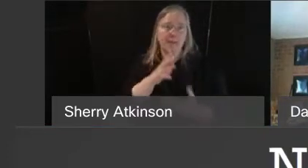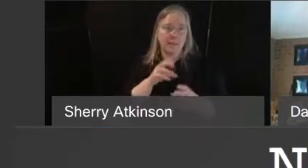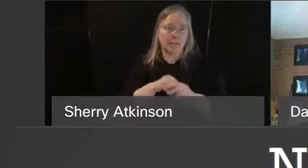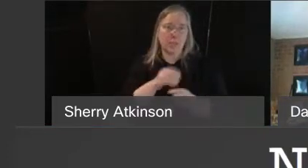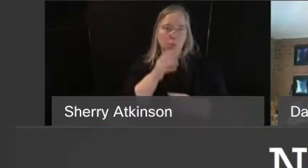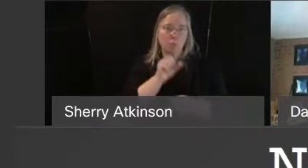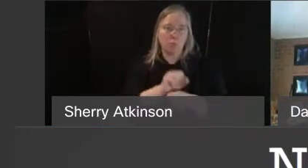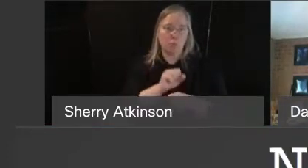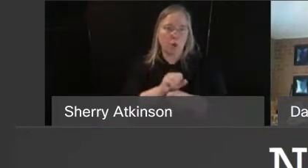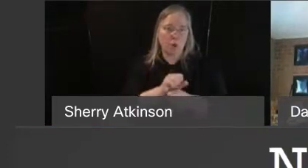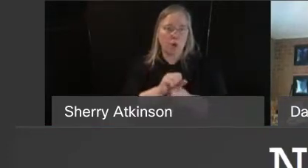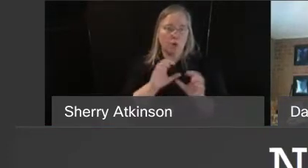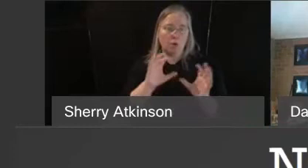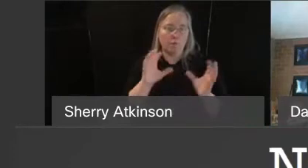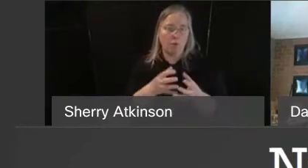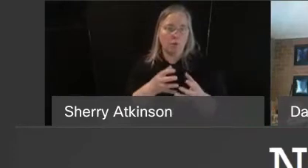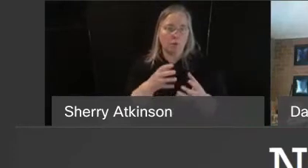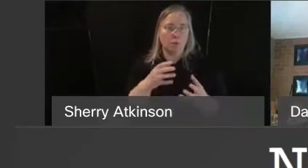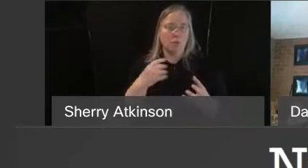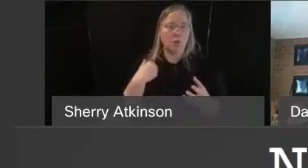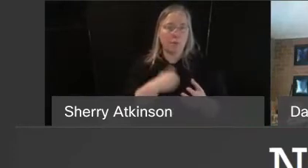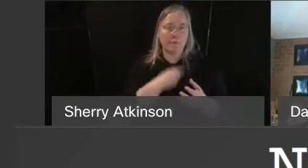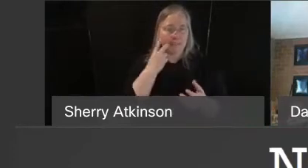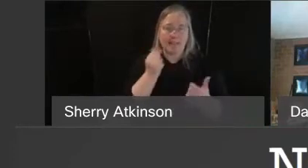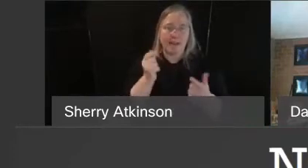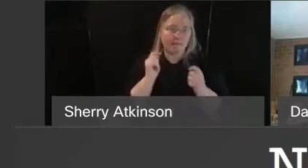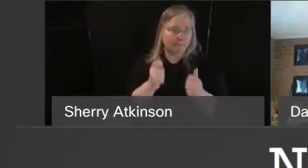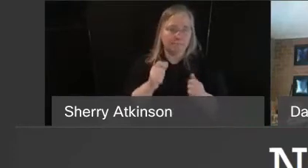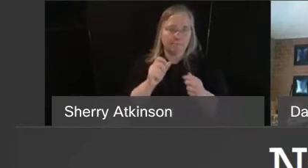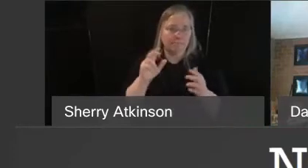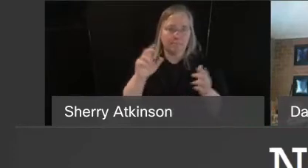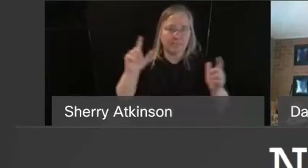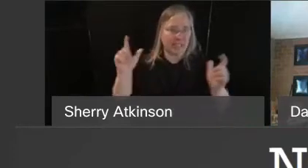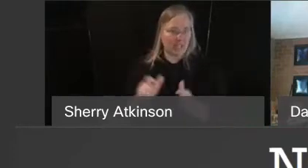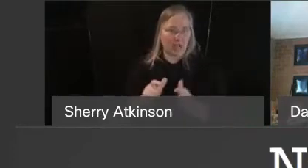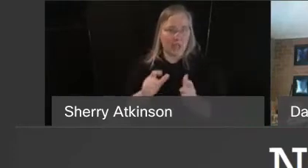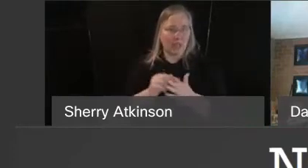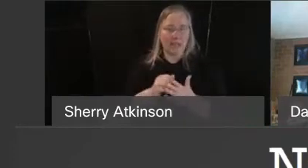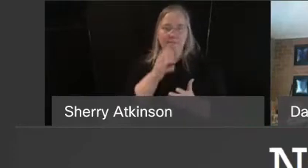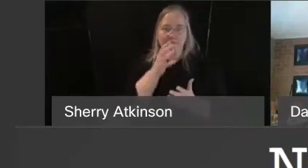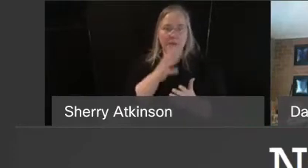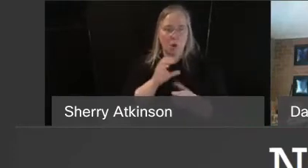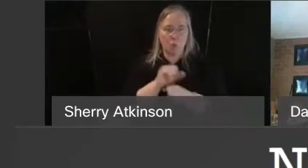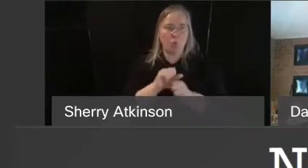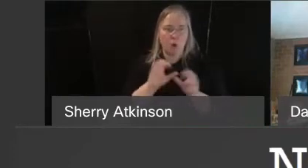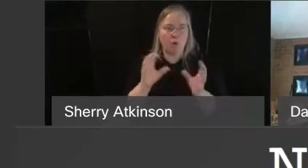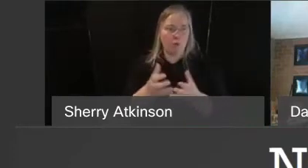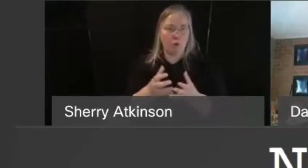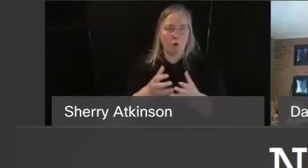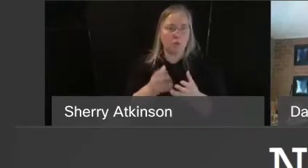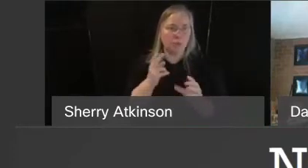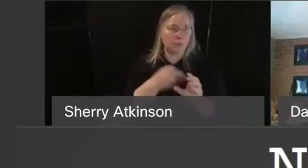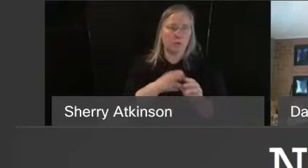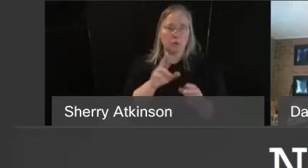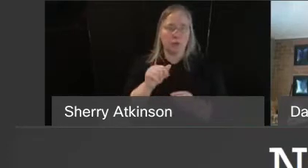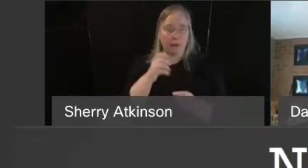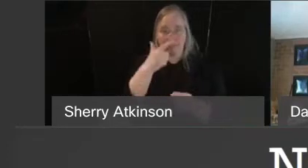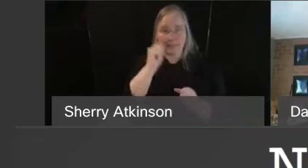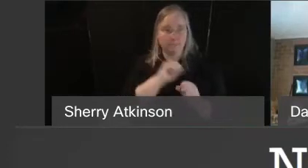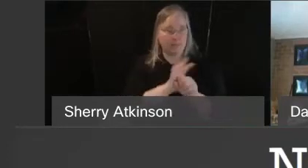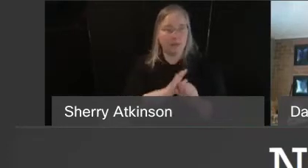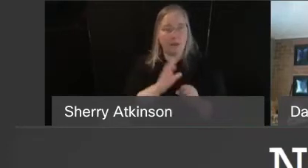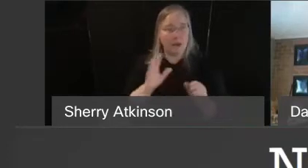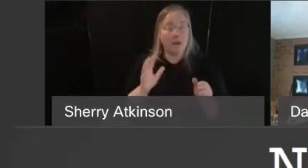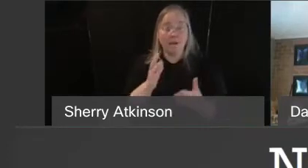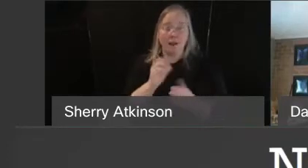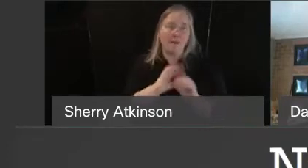seen a rapid sort of decline in female workforce participation rate due to the pandemic. Obviously driving some of